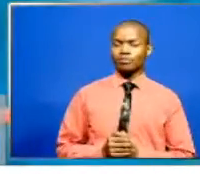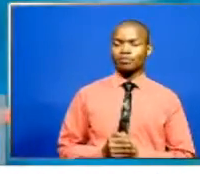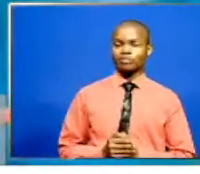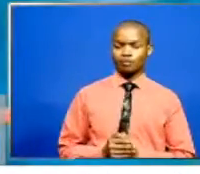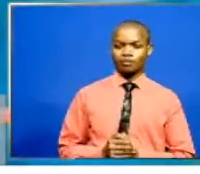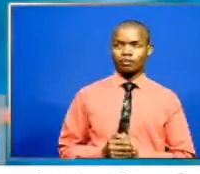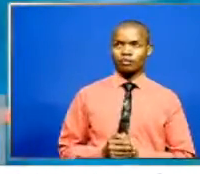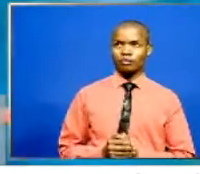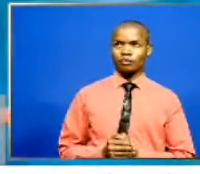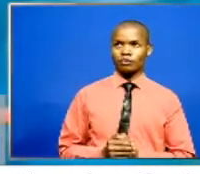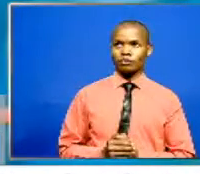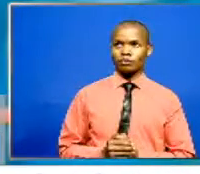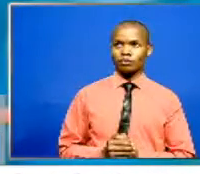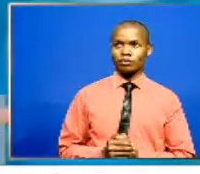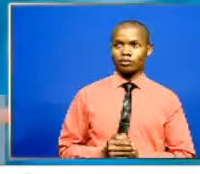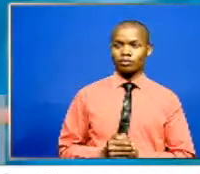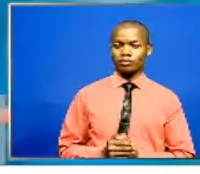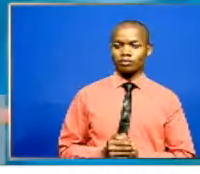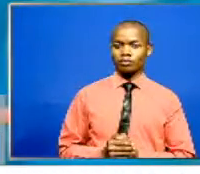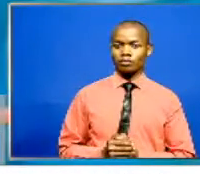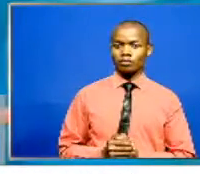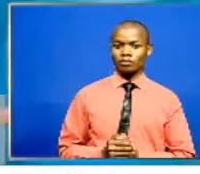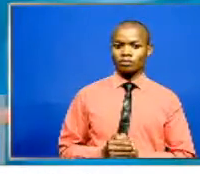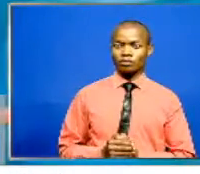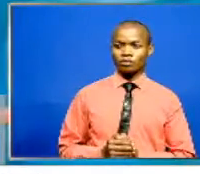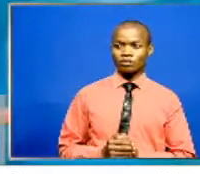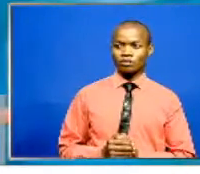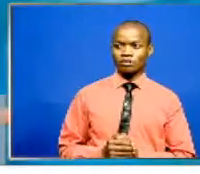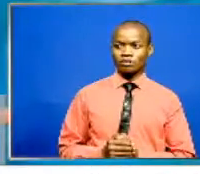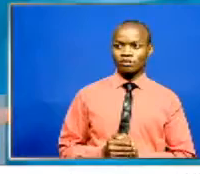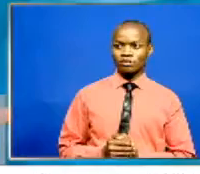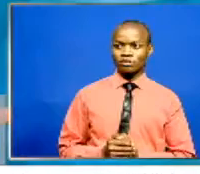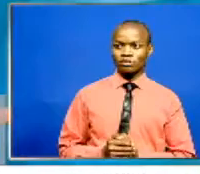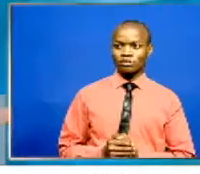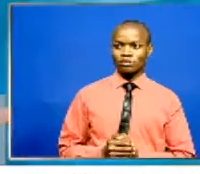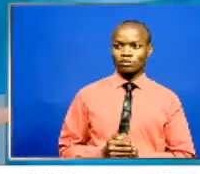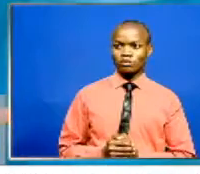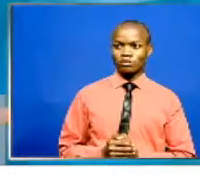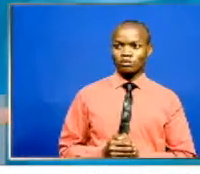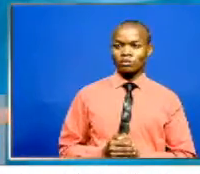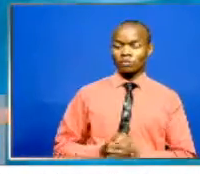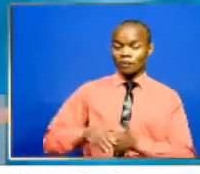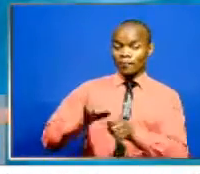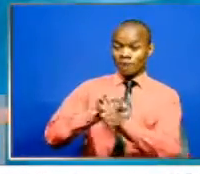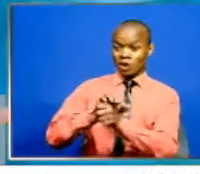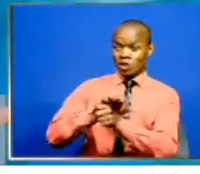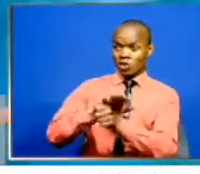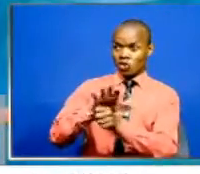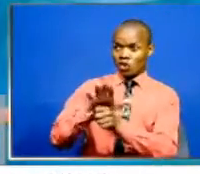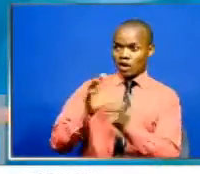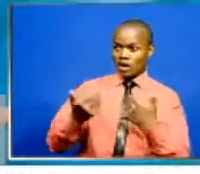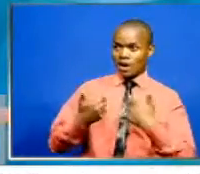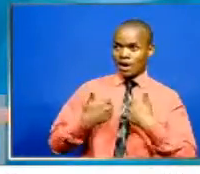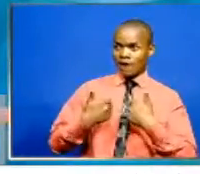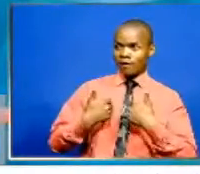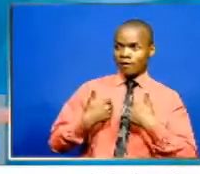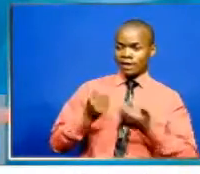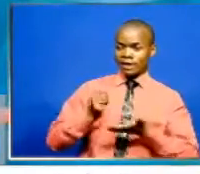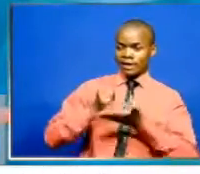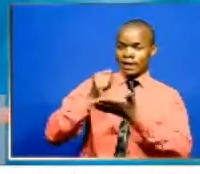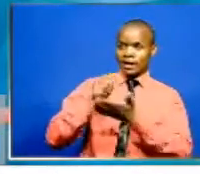COVID-19 has really help us to really figure out our